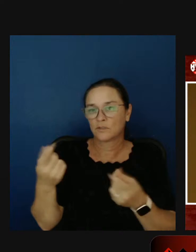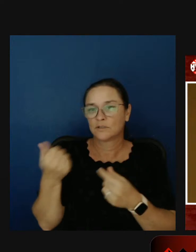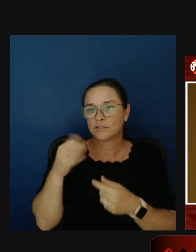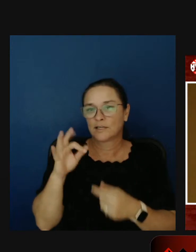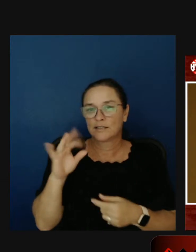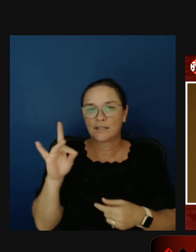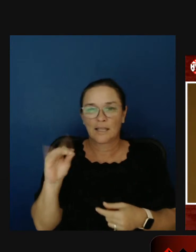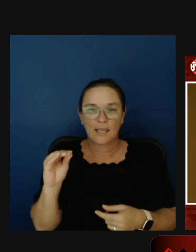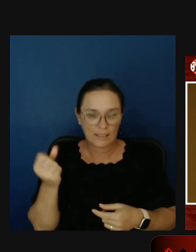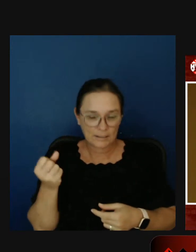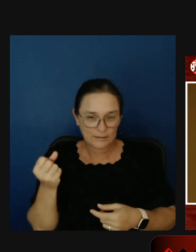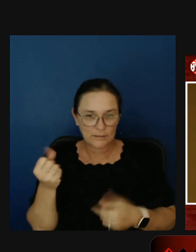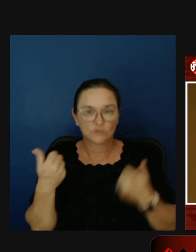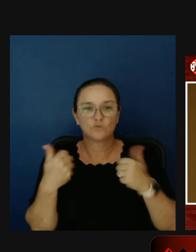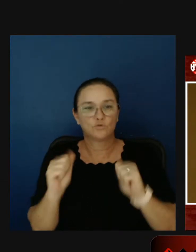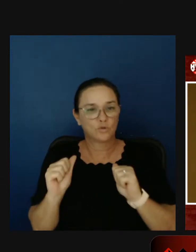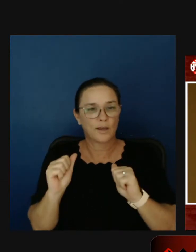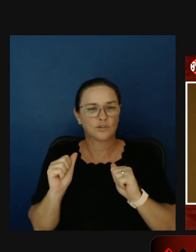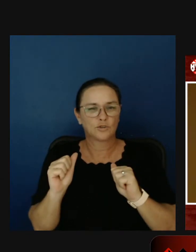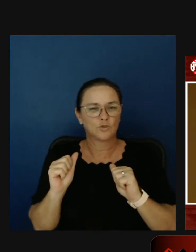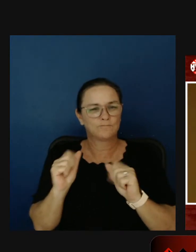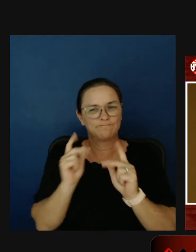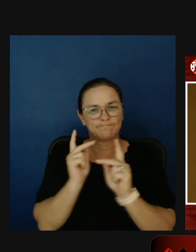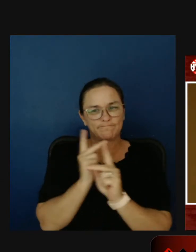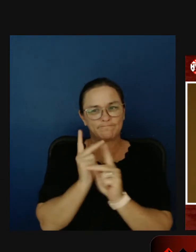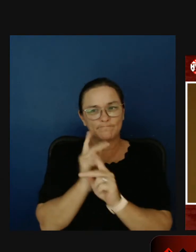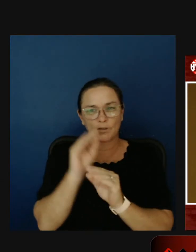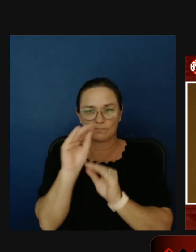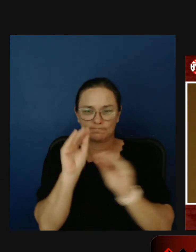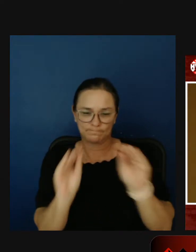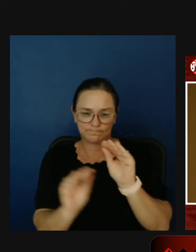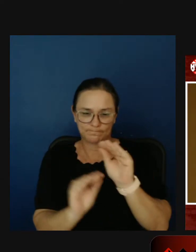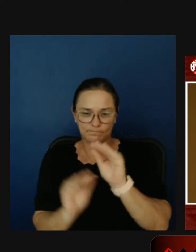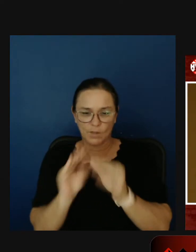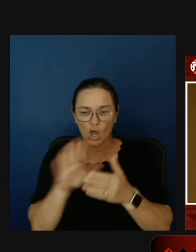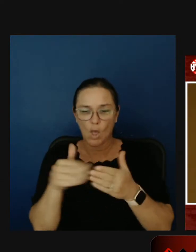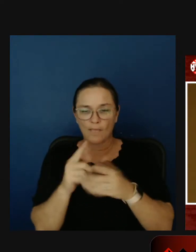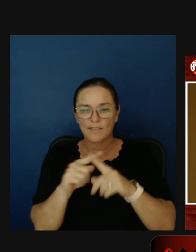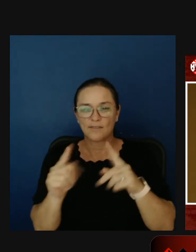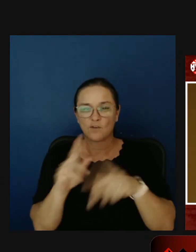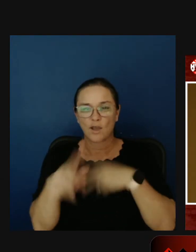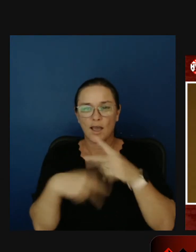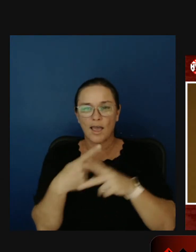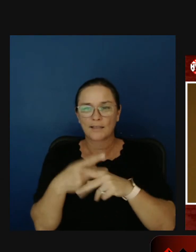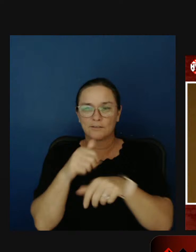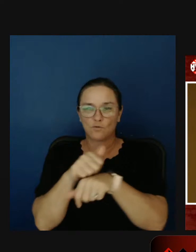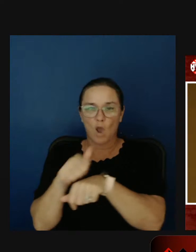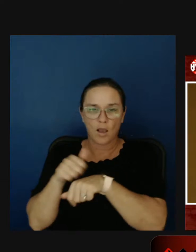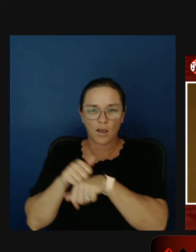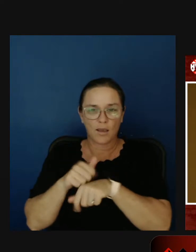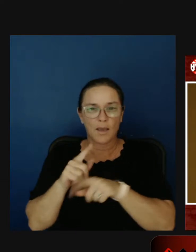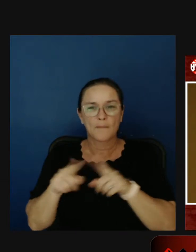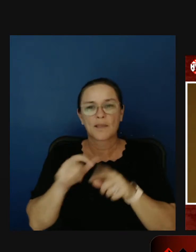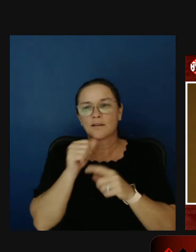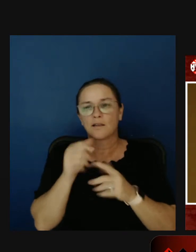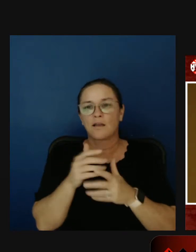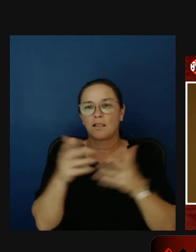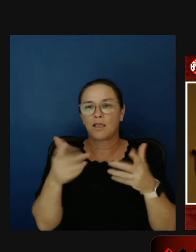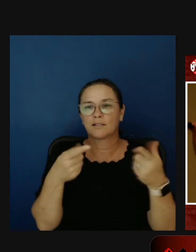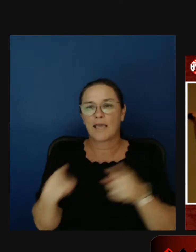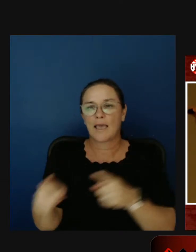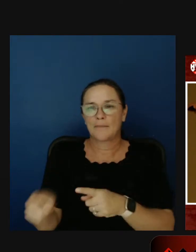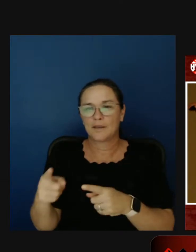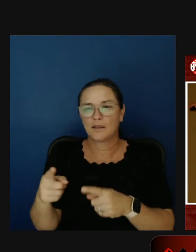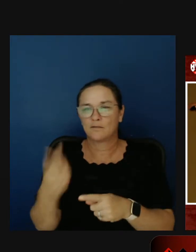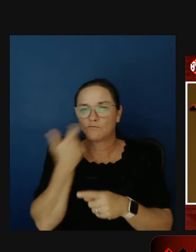kind of tried to piece together the different strata and lava units, but not a whole lot's been done in the last 40